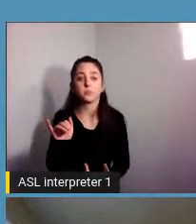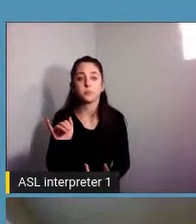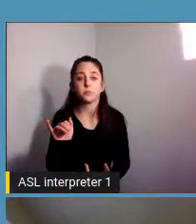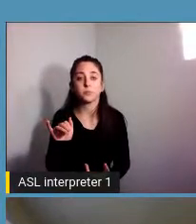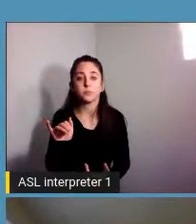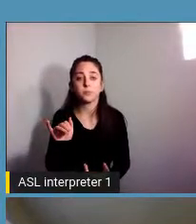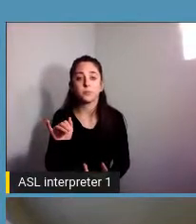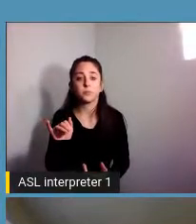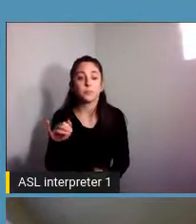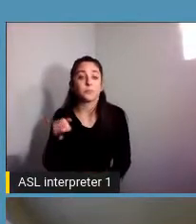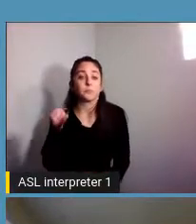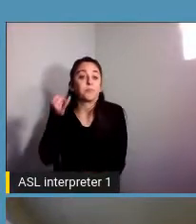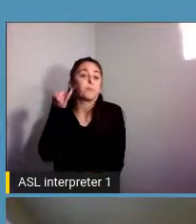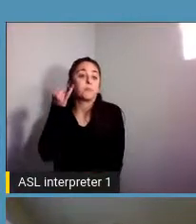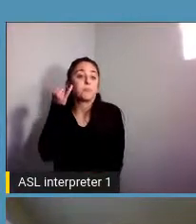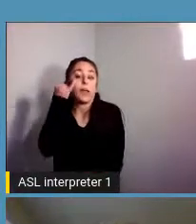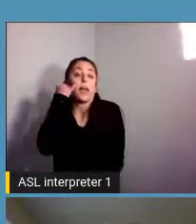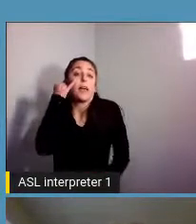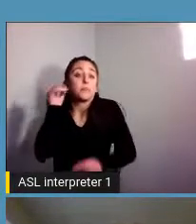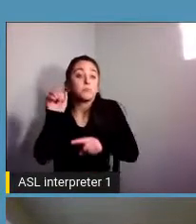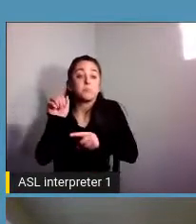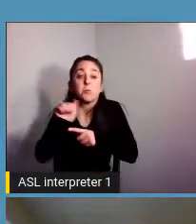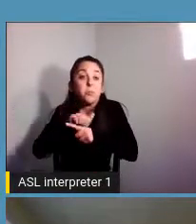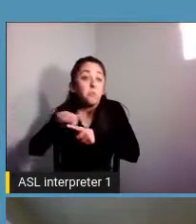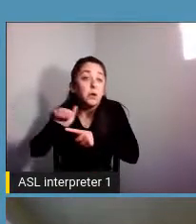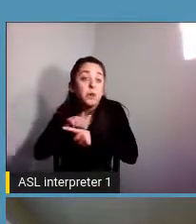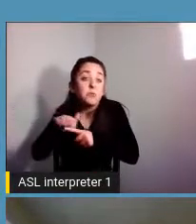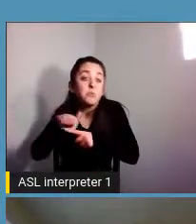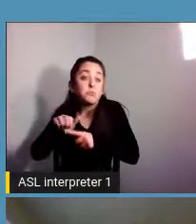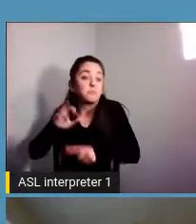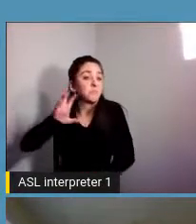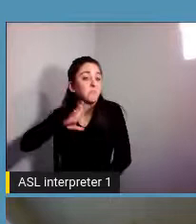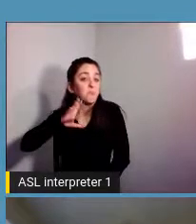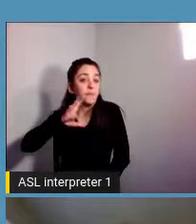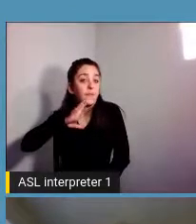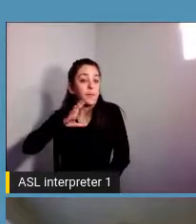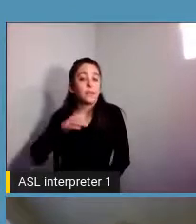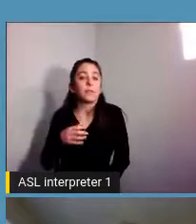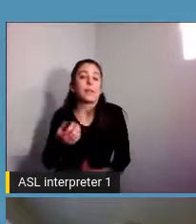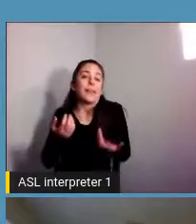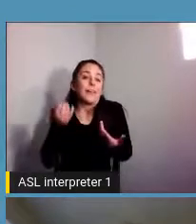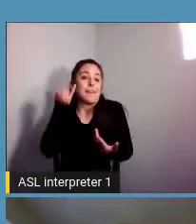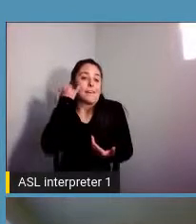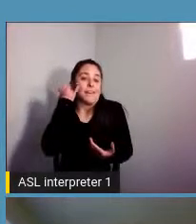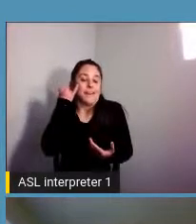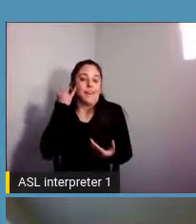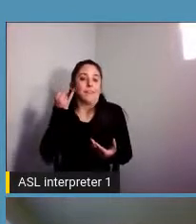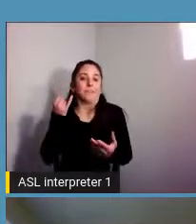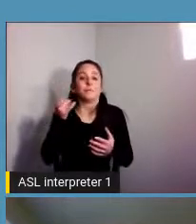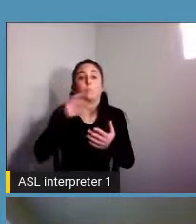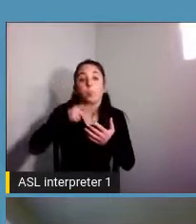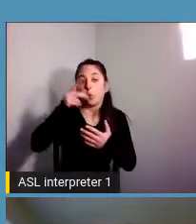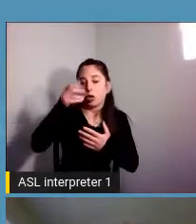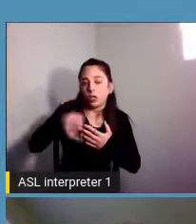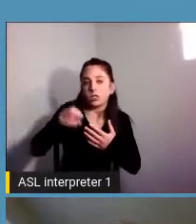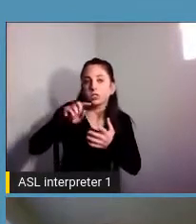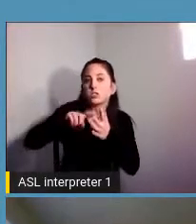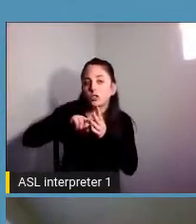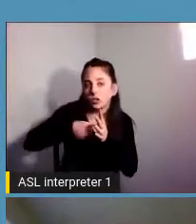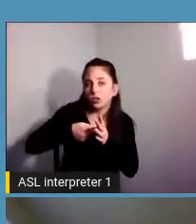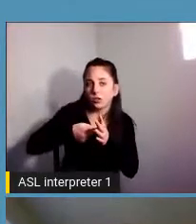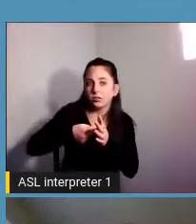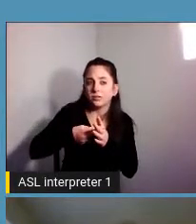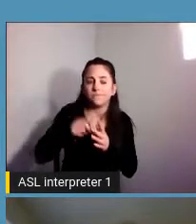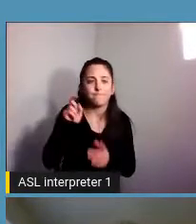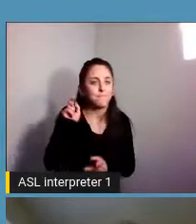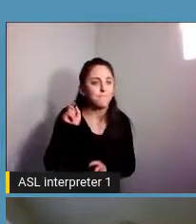it's okay to do it just to practice, but understand that if you're going to get involved, it takes practice, and it